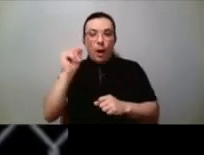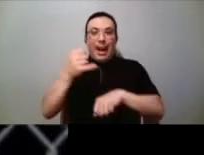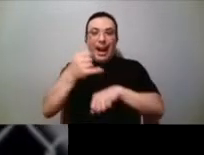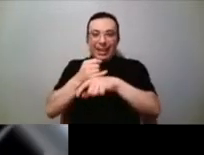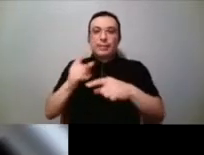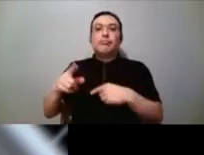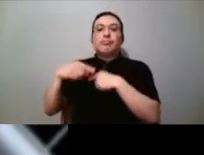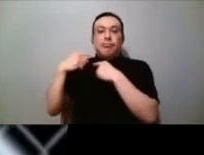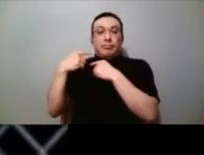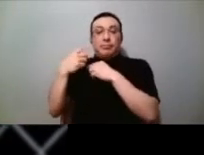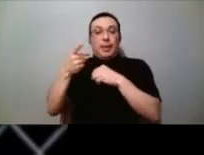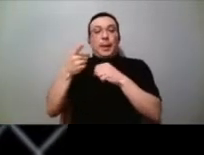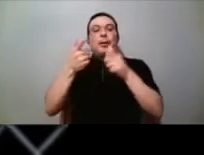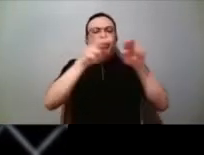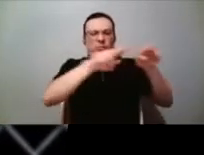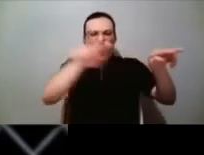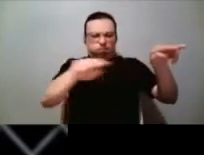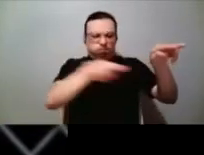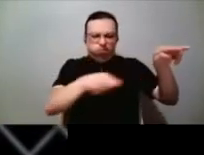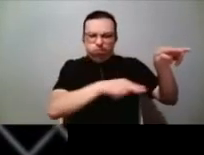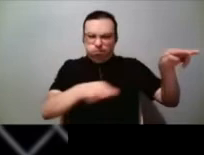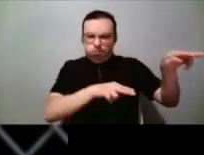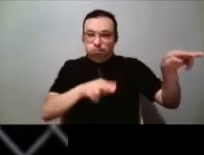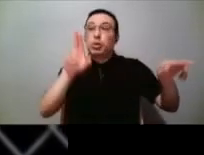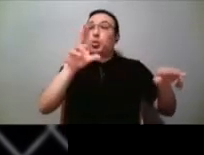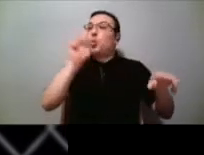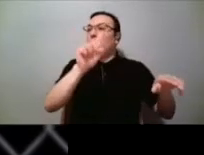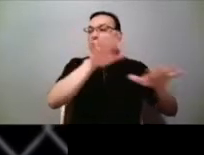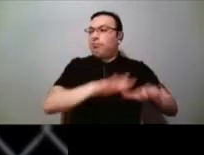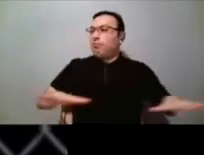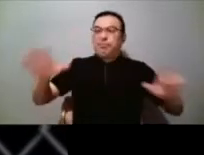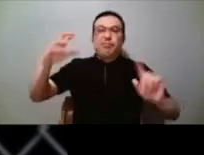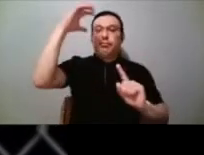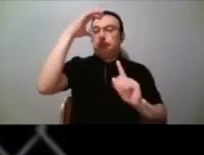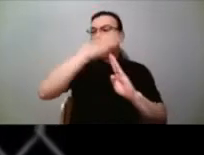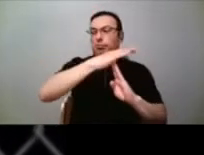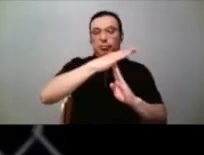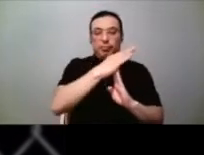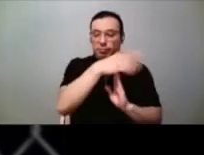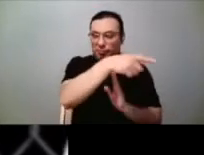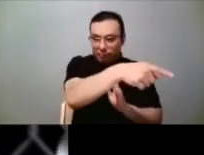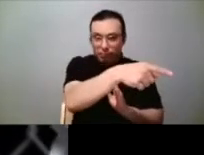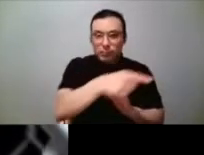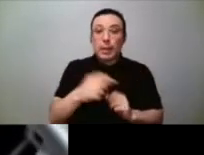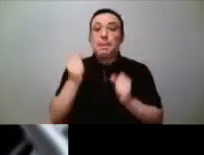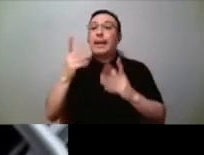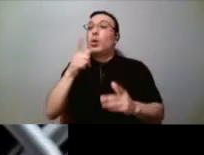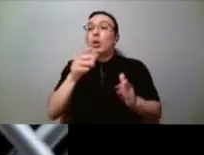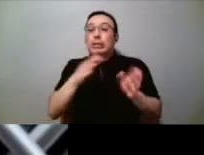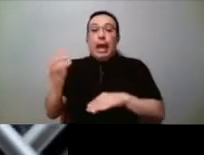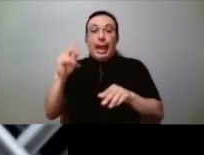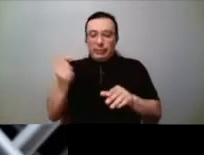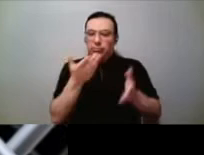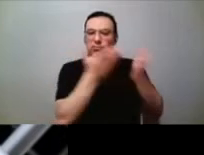gravesite in the United States and may also be the largest cemetery for victims of the AIDS epidemic. About 750